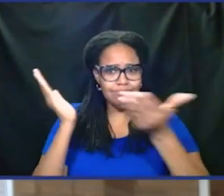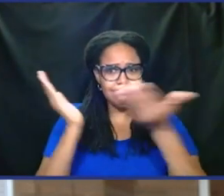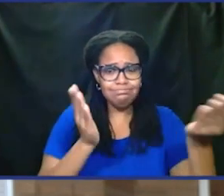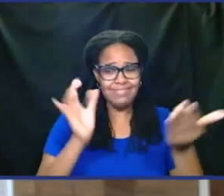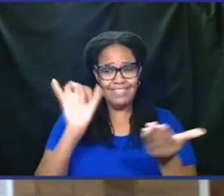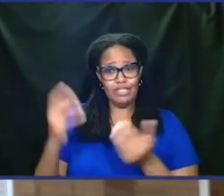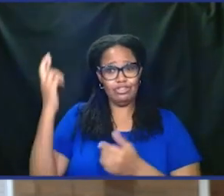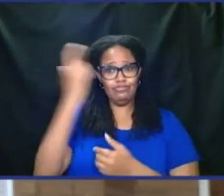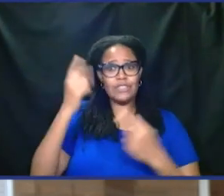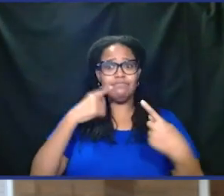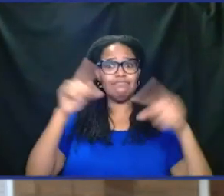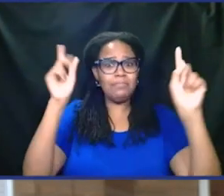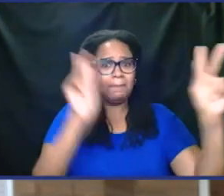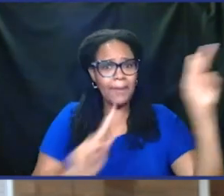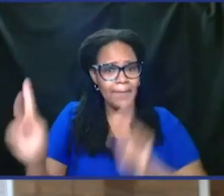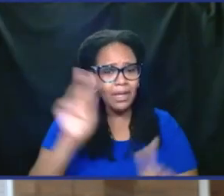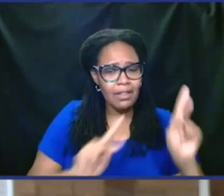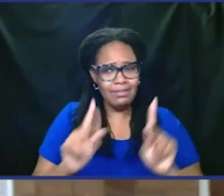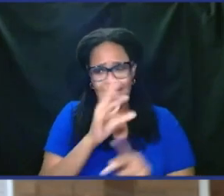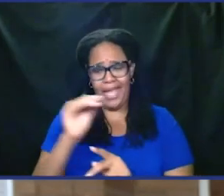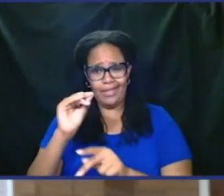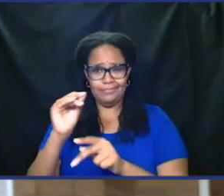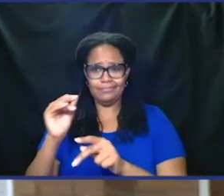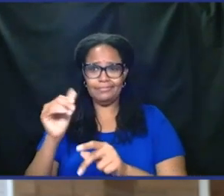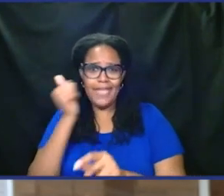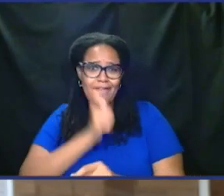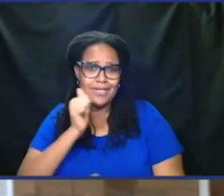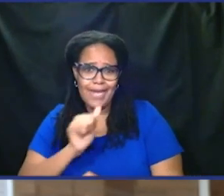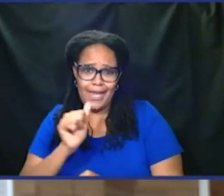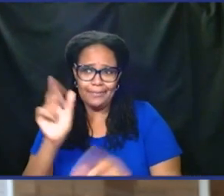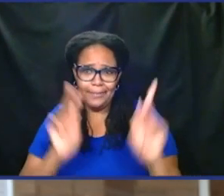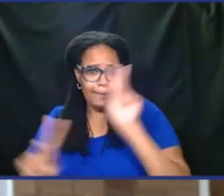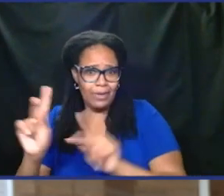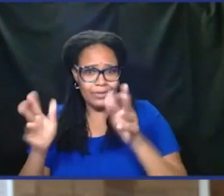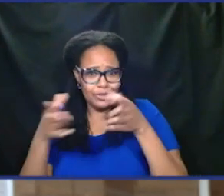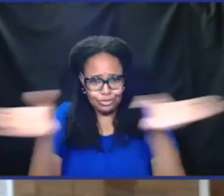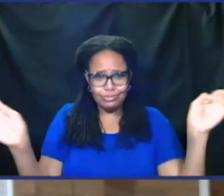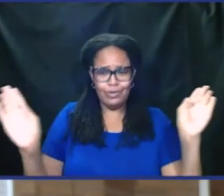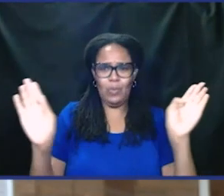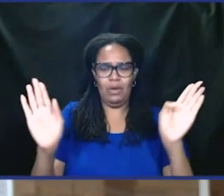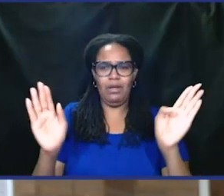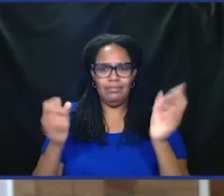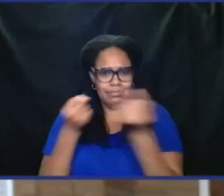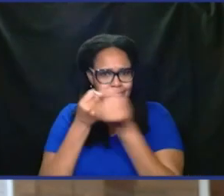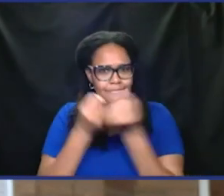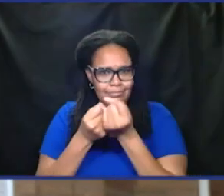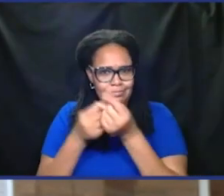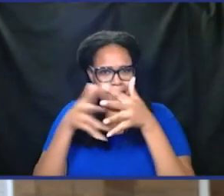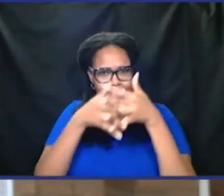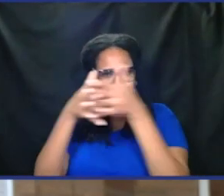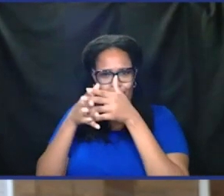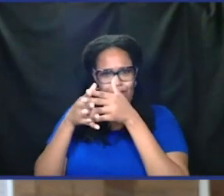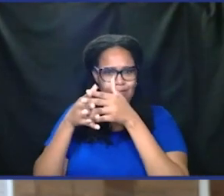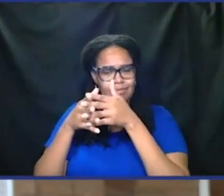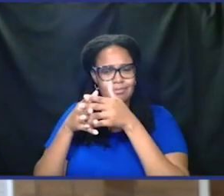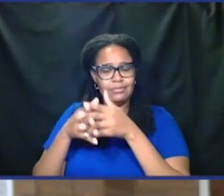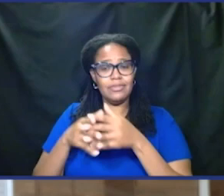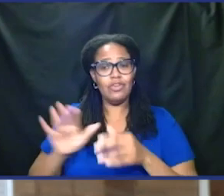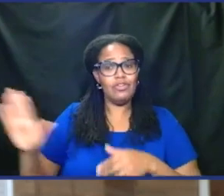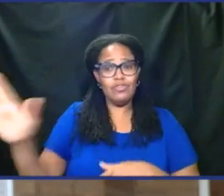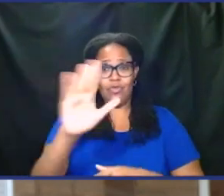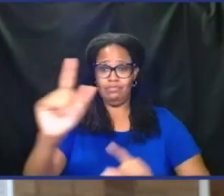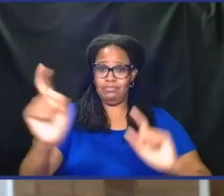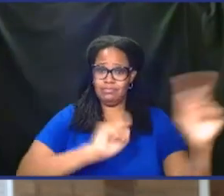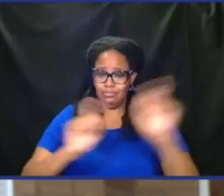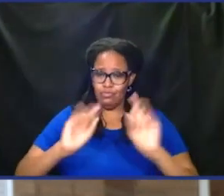heroes give to Americares. So join me in supporting Americares' health programs. Your donation provides resources for